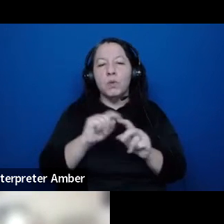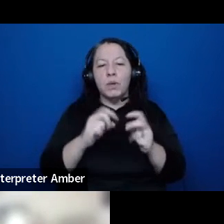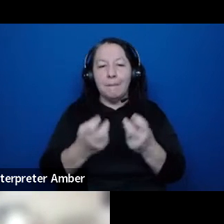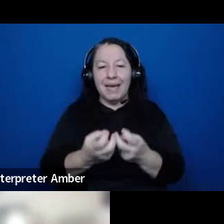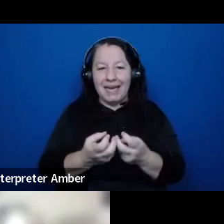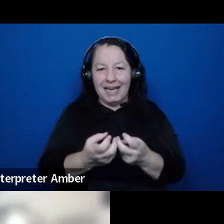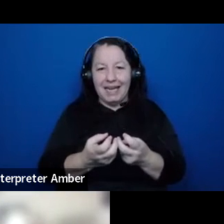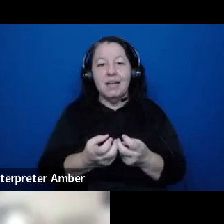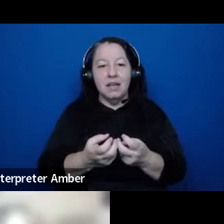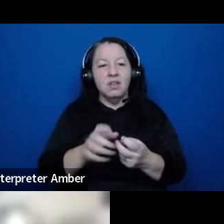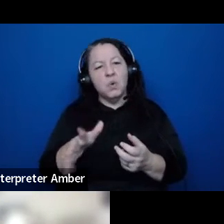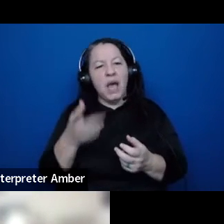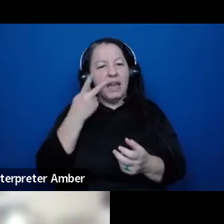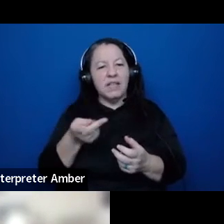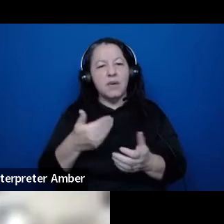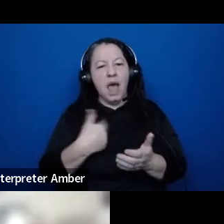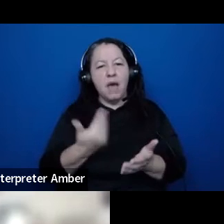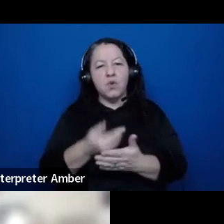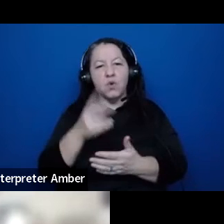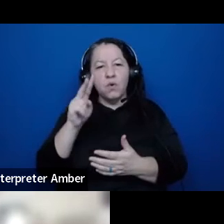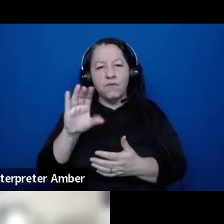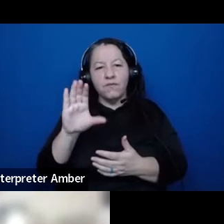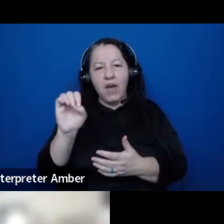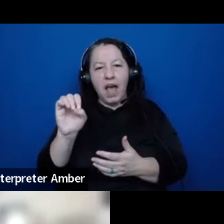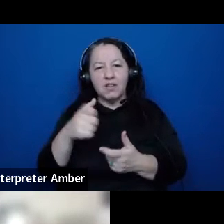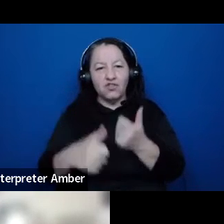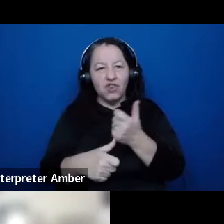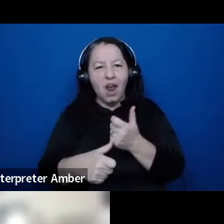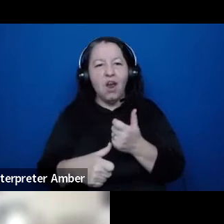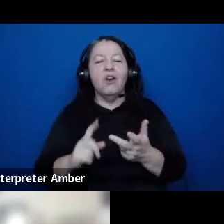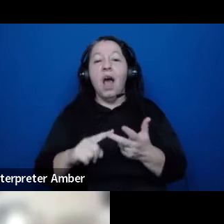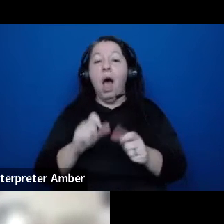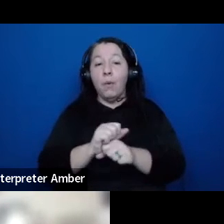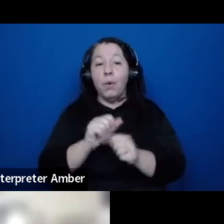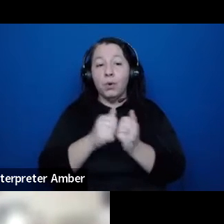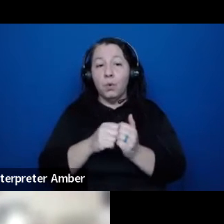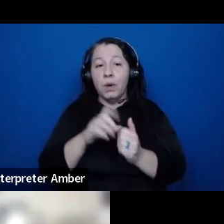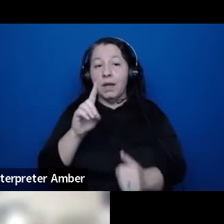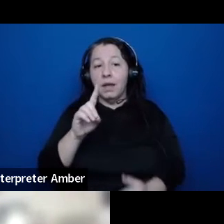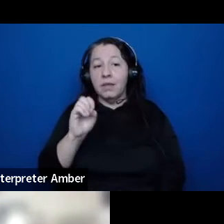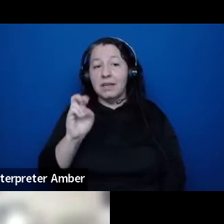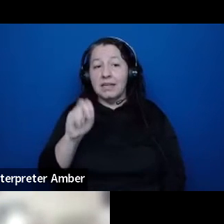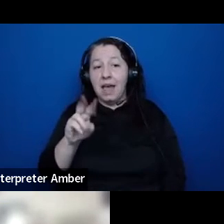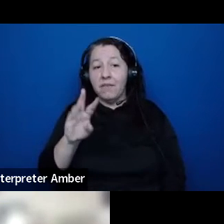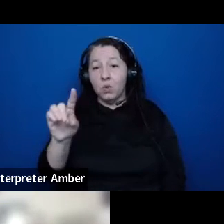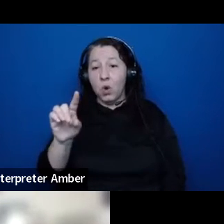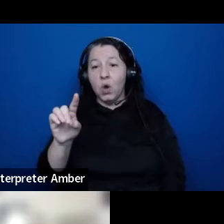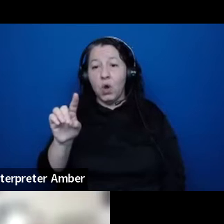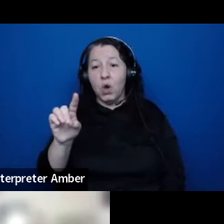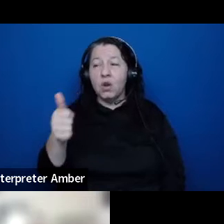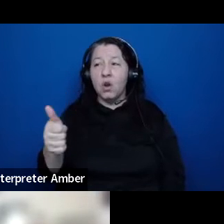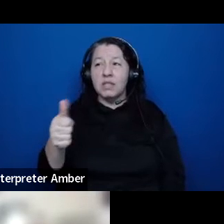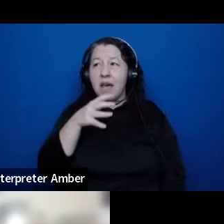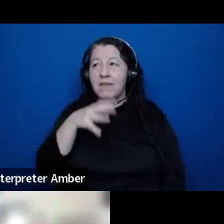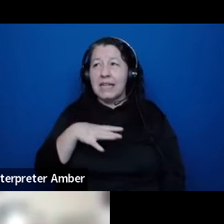You can kind of see we have a new vice chair. I did work with Devin Wood a little bit when she was a clerk